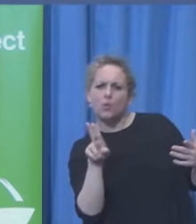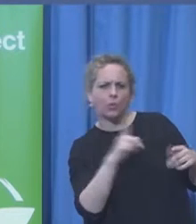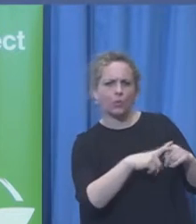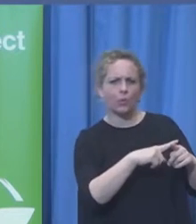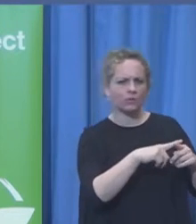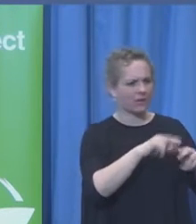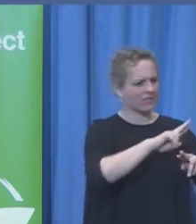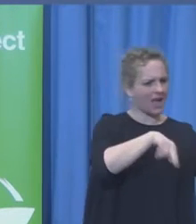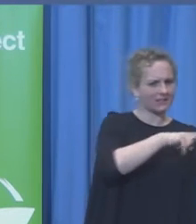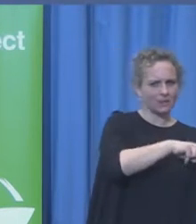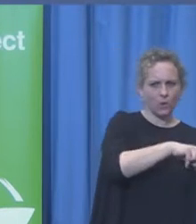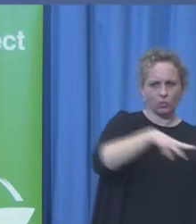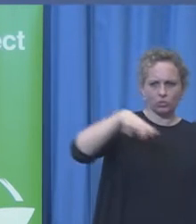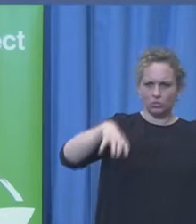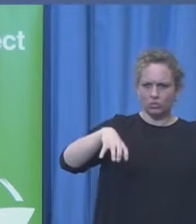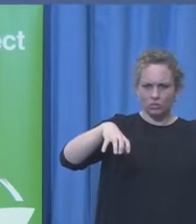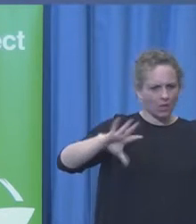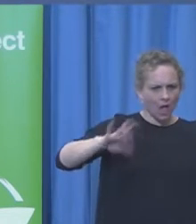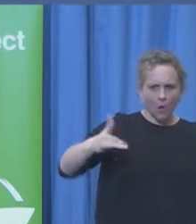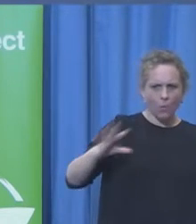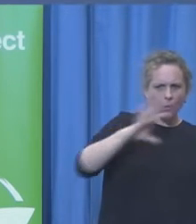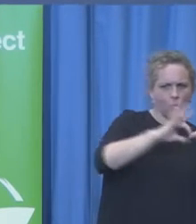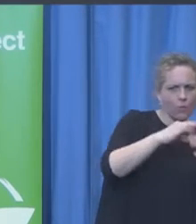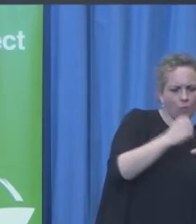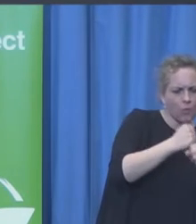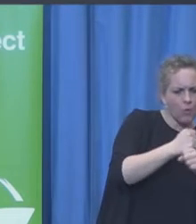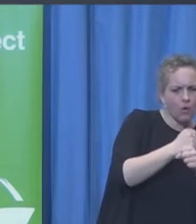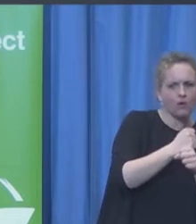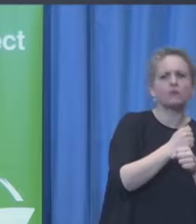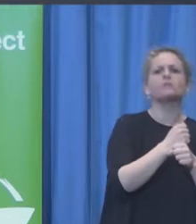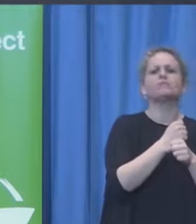it comes to vocational training and employment?